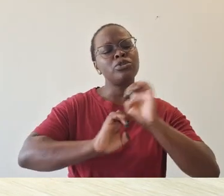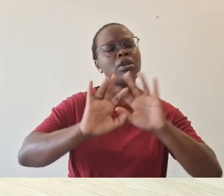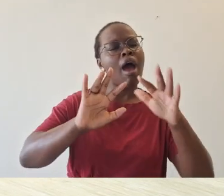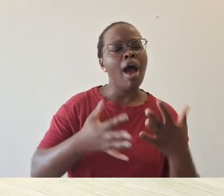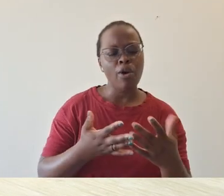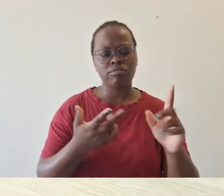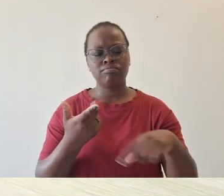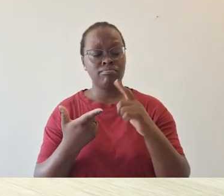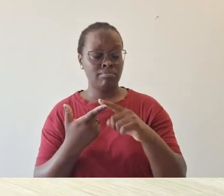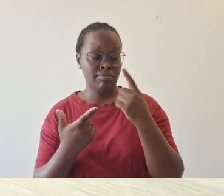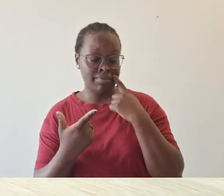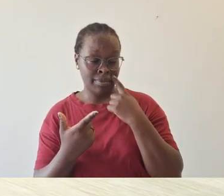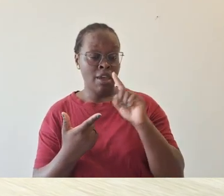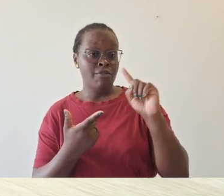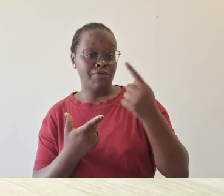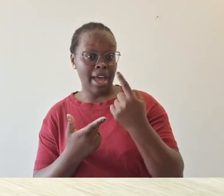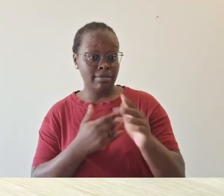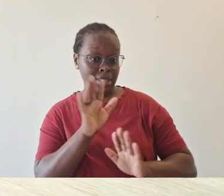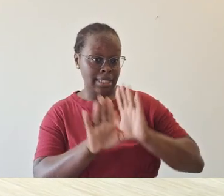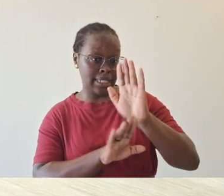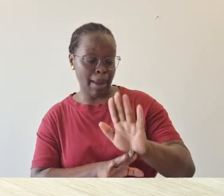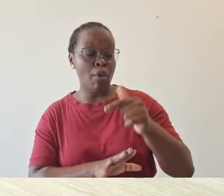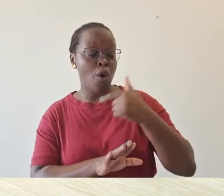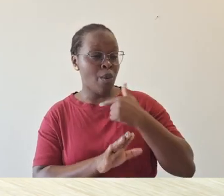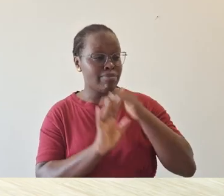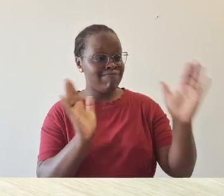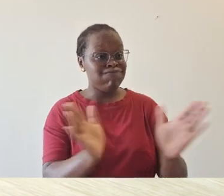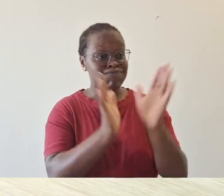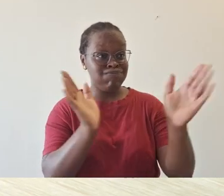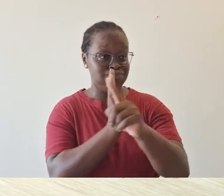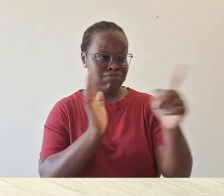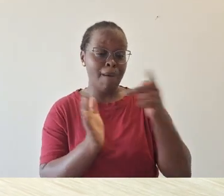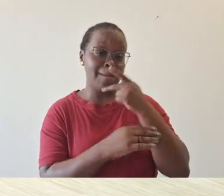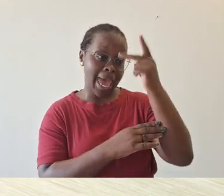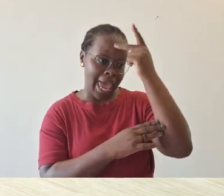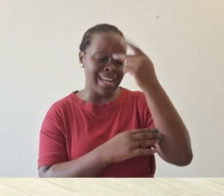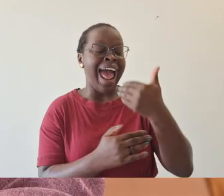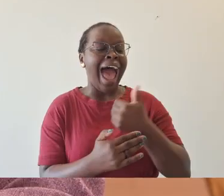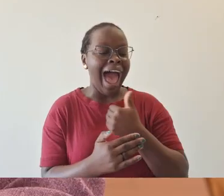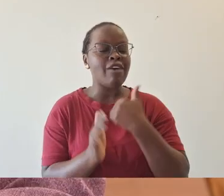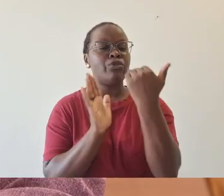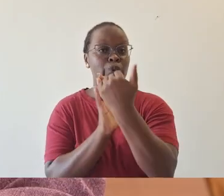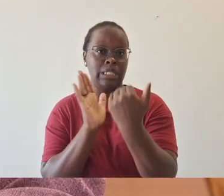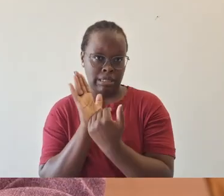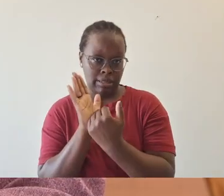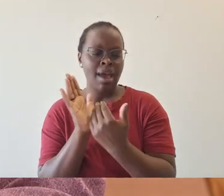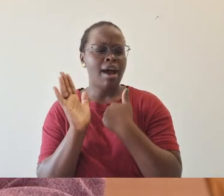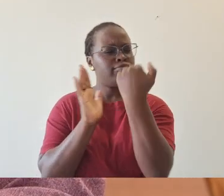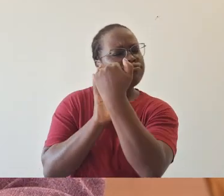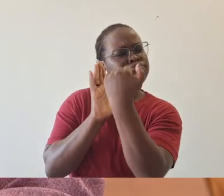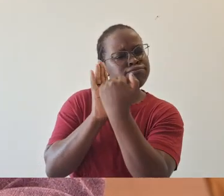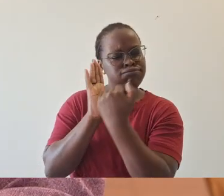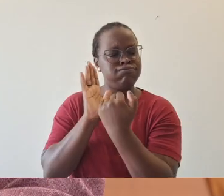phase. The first phase, we went in with a routine that we had kind of adapted from the first phase. And we